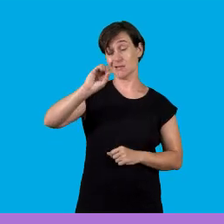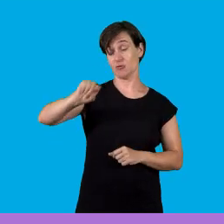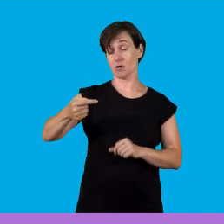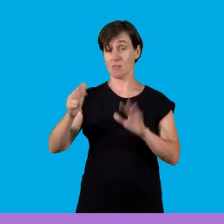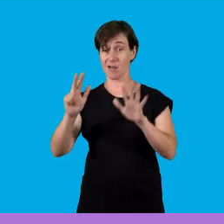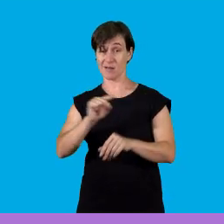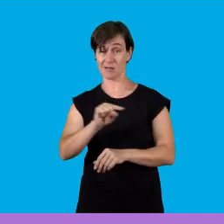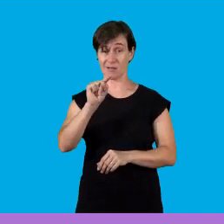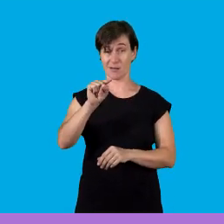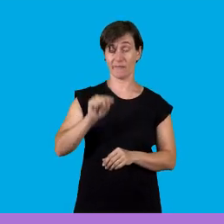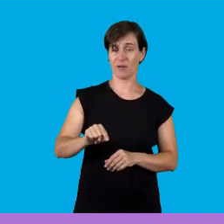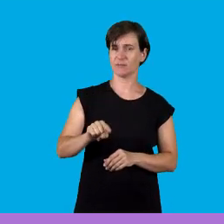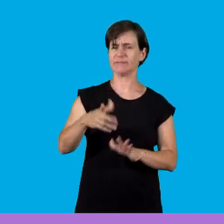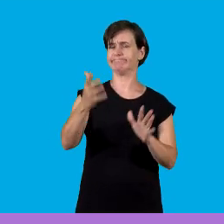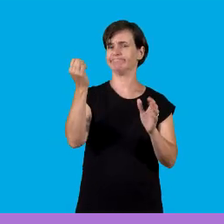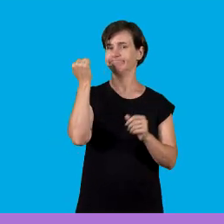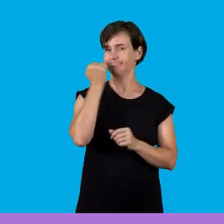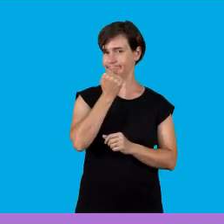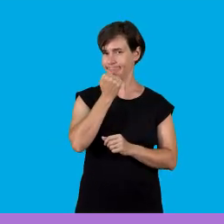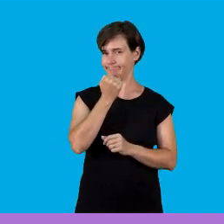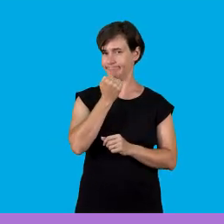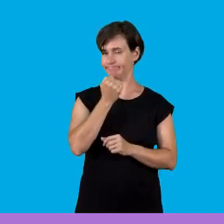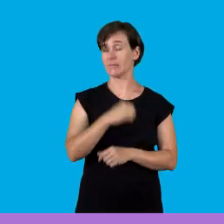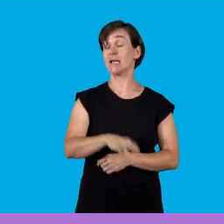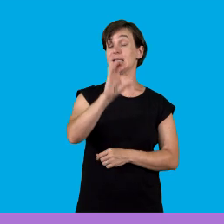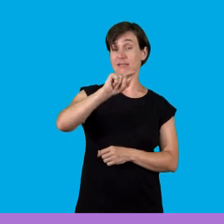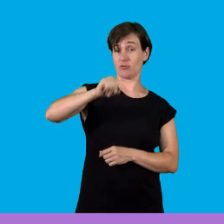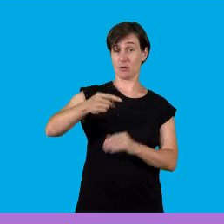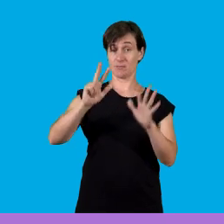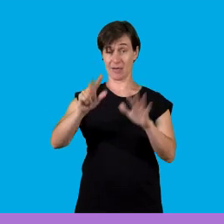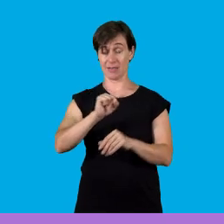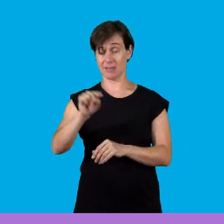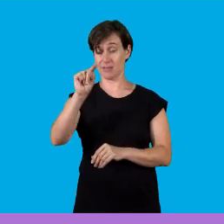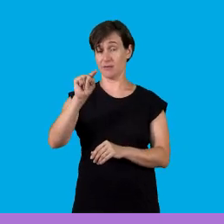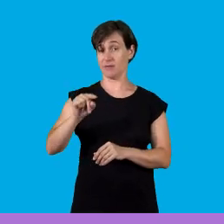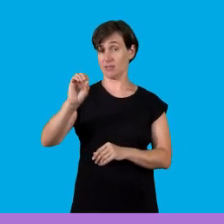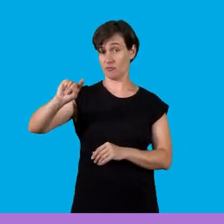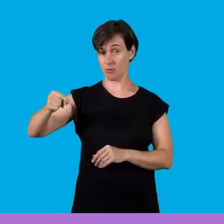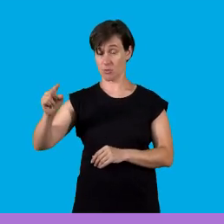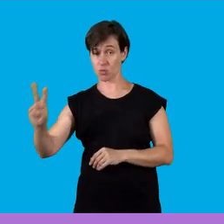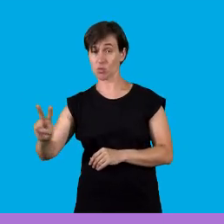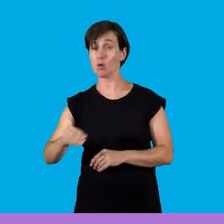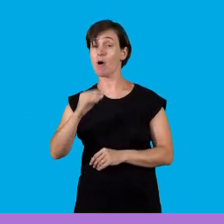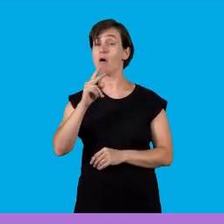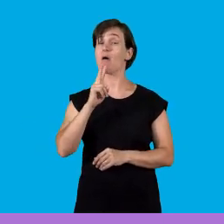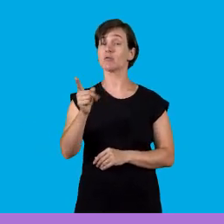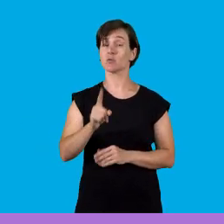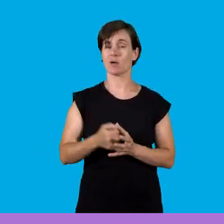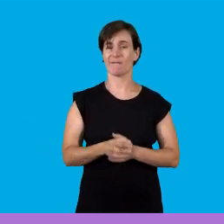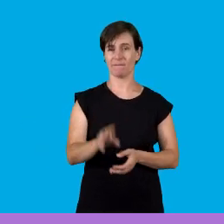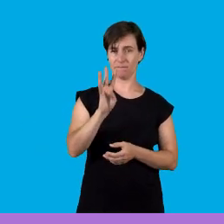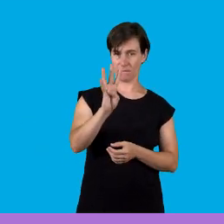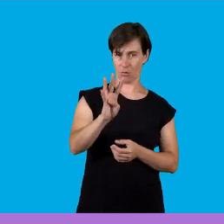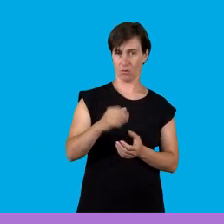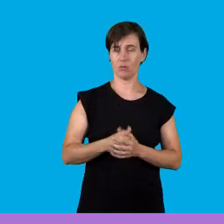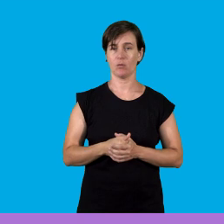0.8 divided by 0, sorry, I made a mistake, 0.8 divided by 0.2. So that will give us an answer